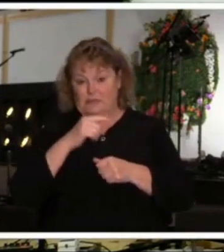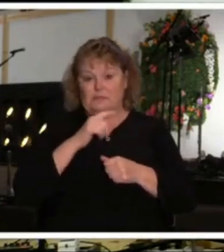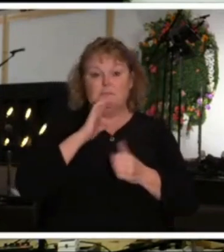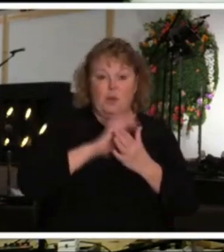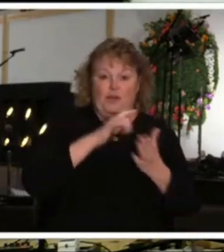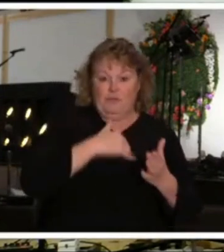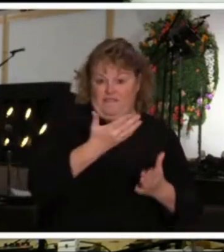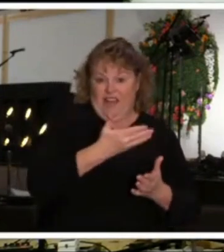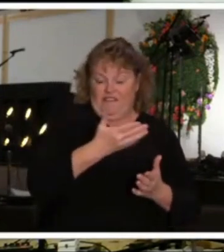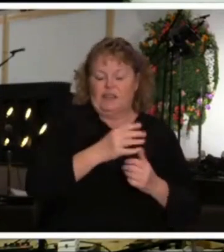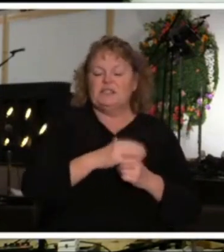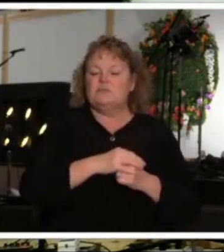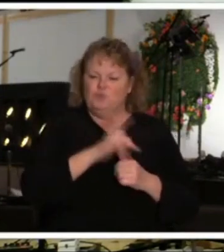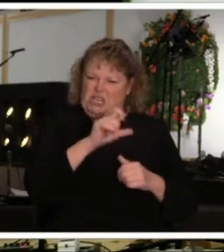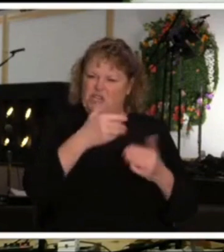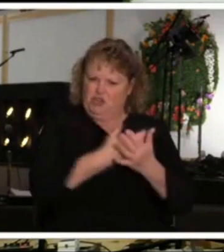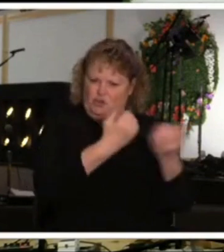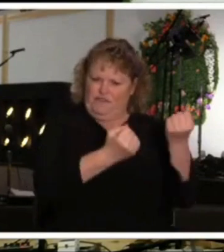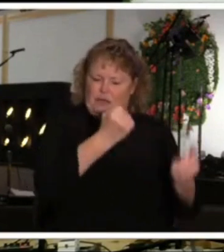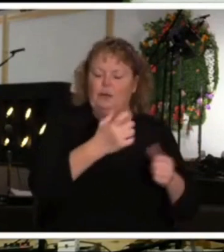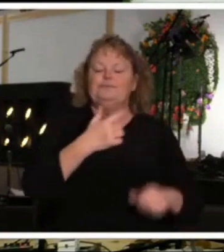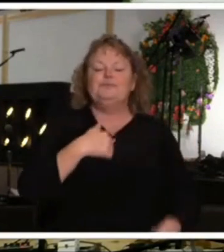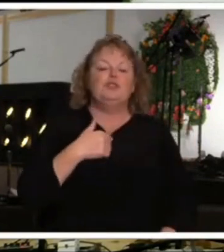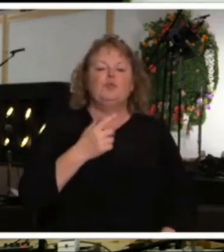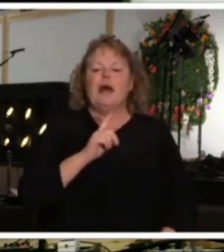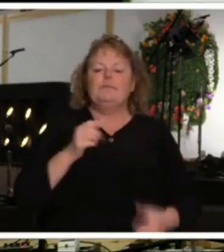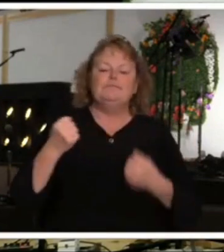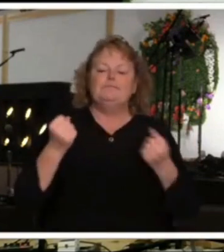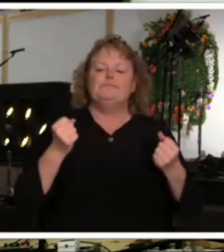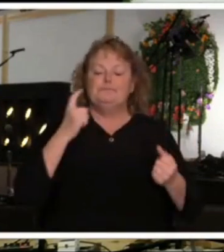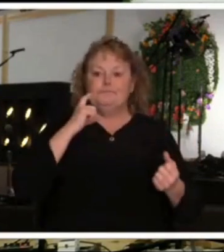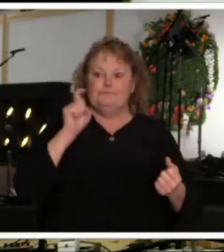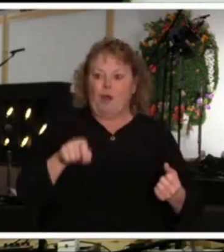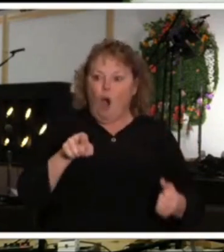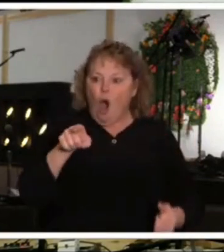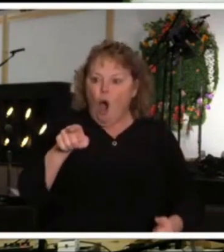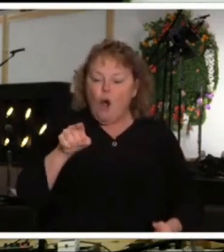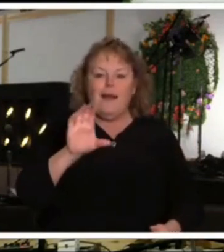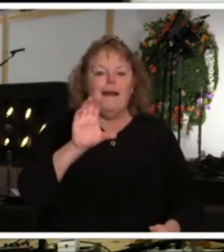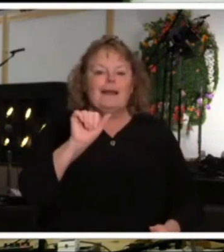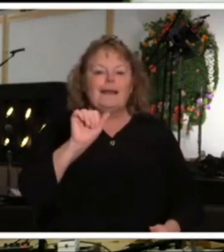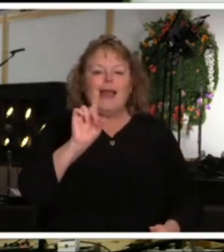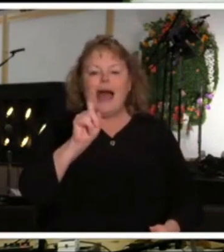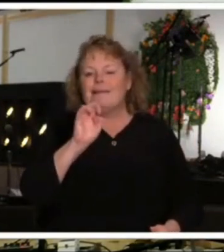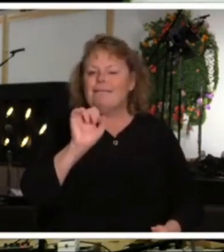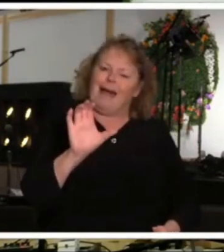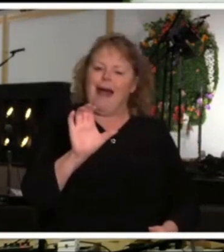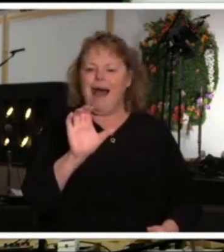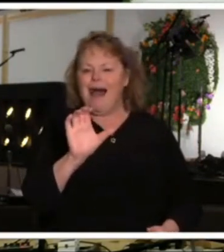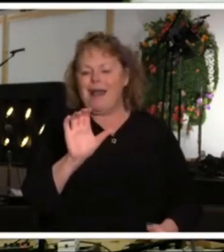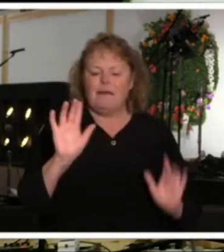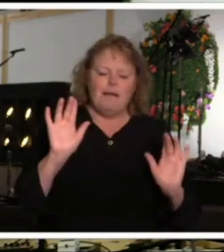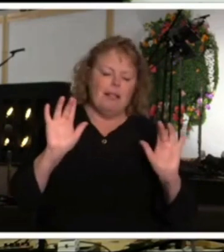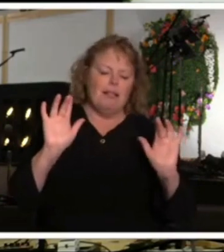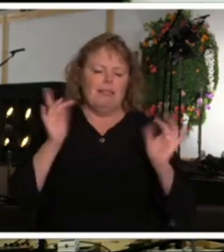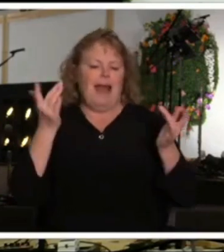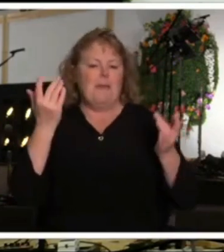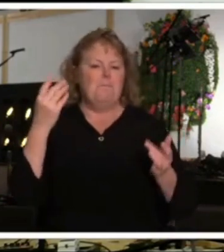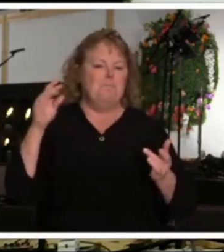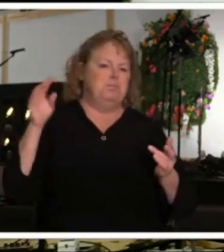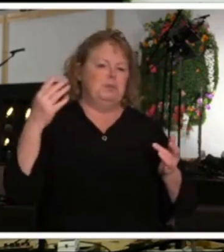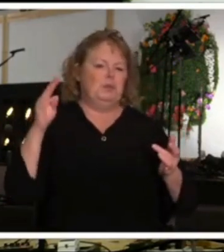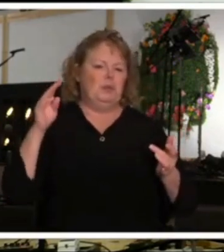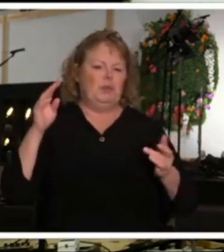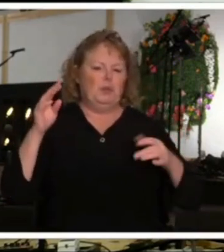and about, and I saw this beautiful Cadillac. It was light blue, like Carolina Tar Heels blue. It had a white top. It was a two-door